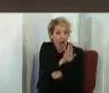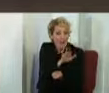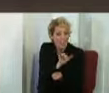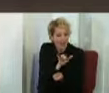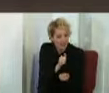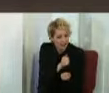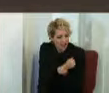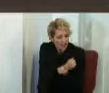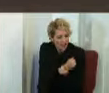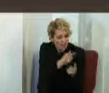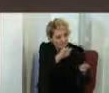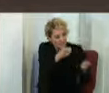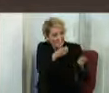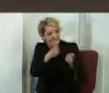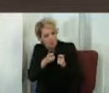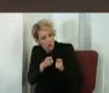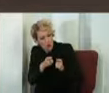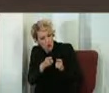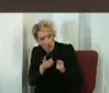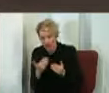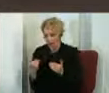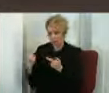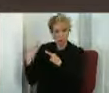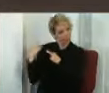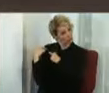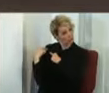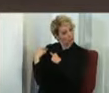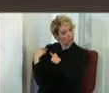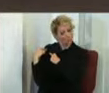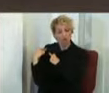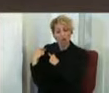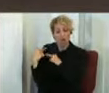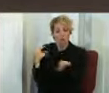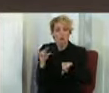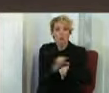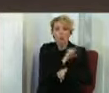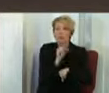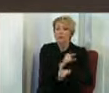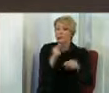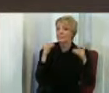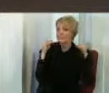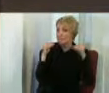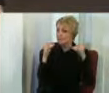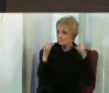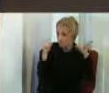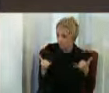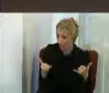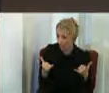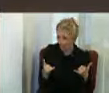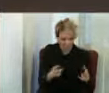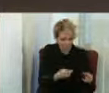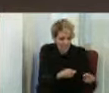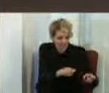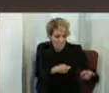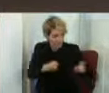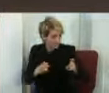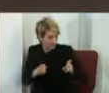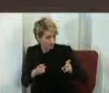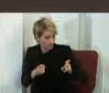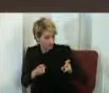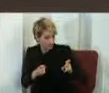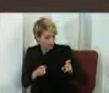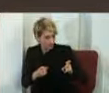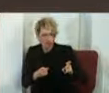the love that God gives to us. You see, the scripture teaches us today that this gift is given to us,